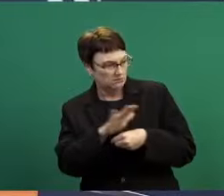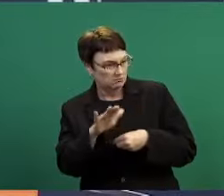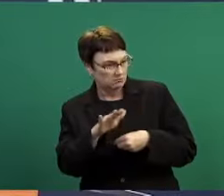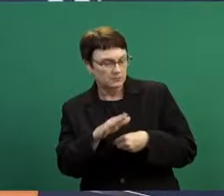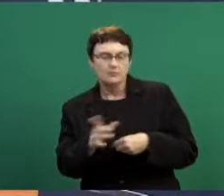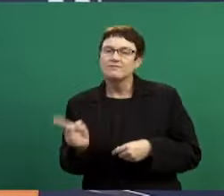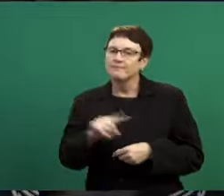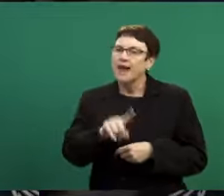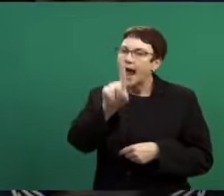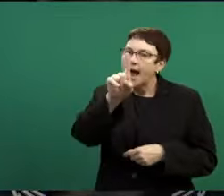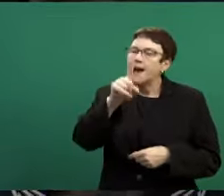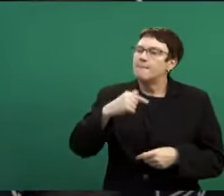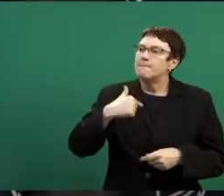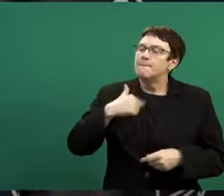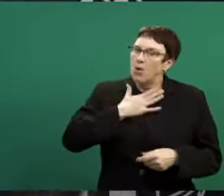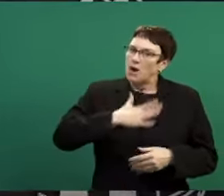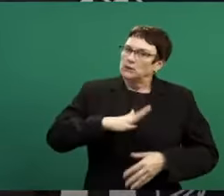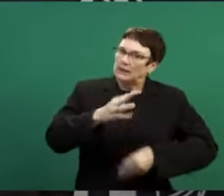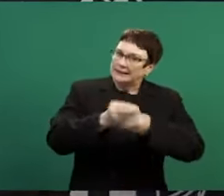Just to say that,